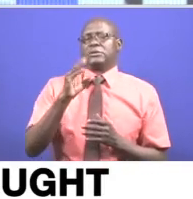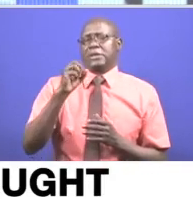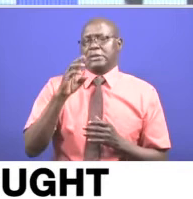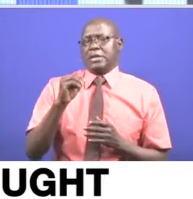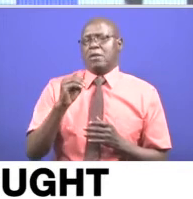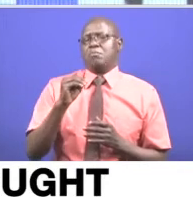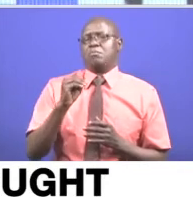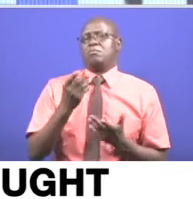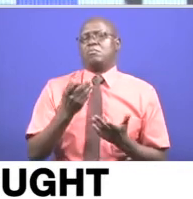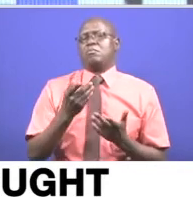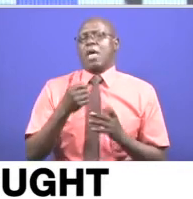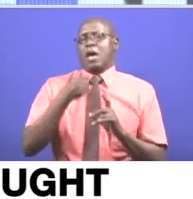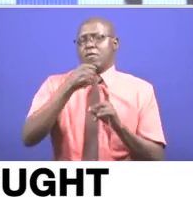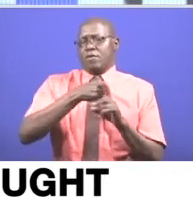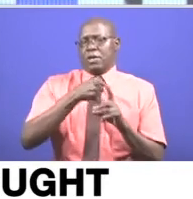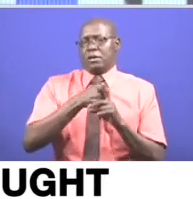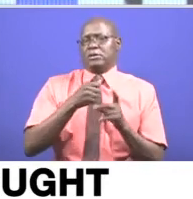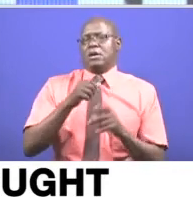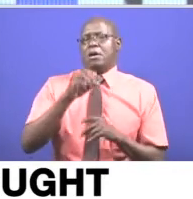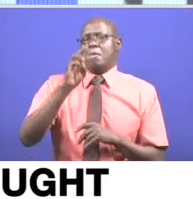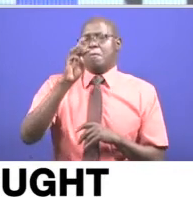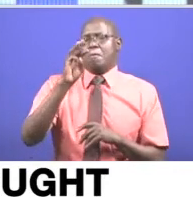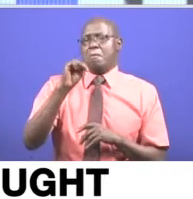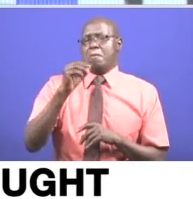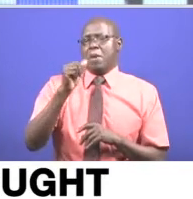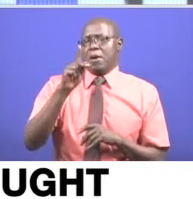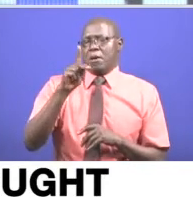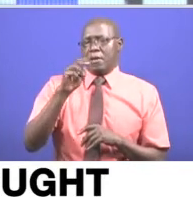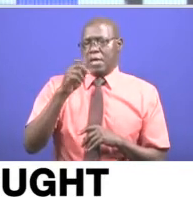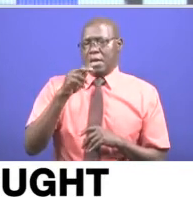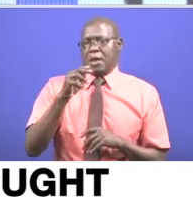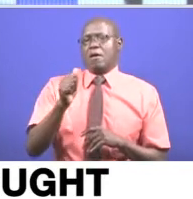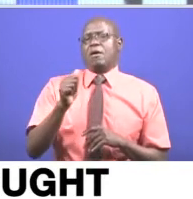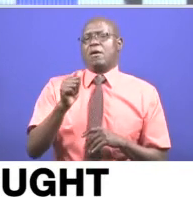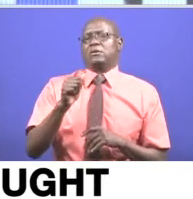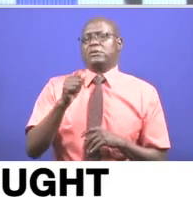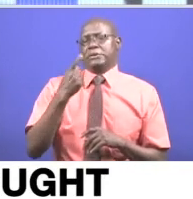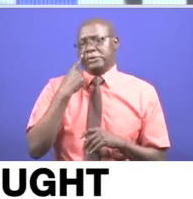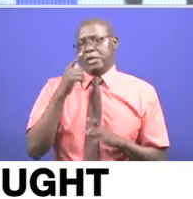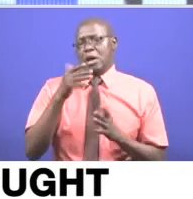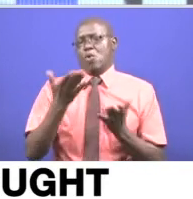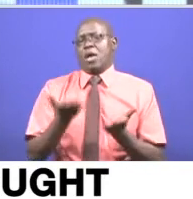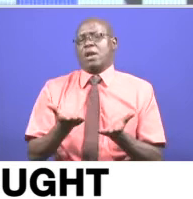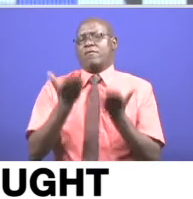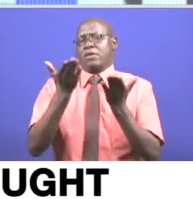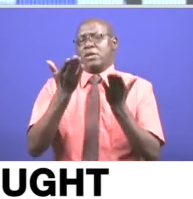Anthony McKenna, as the church highlights its elaborate plan to alleviate the situation.